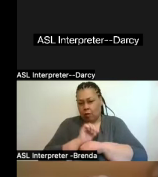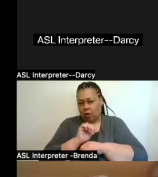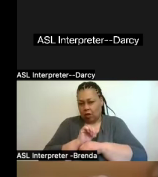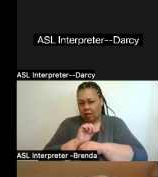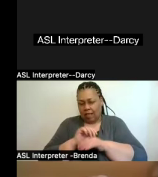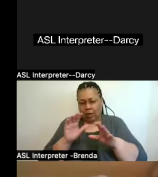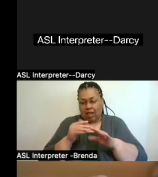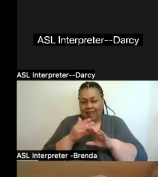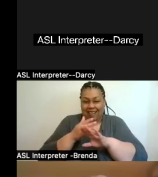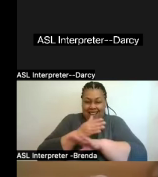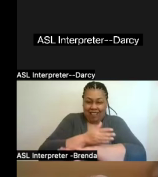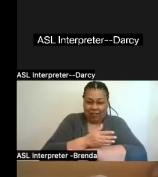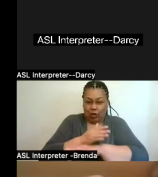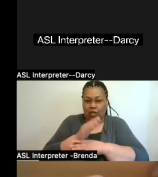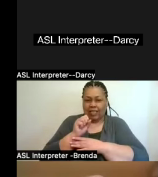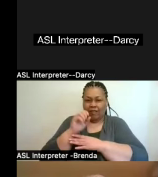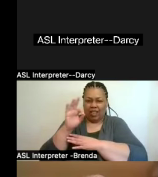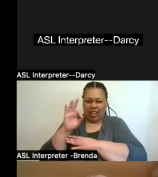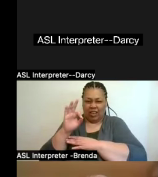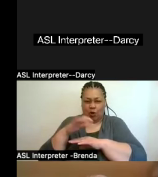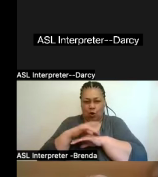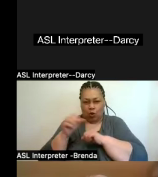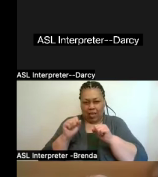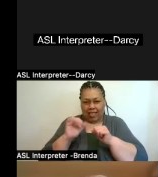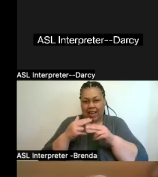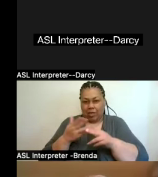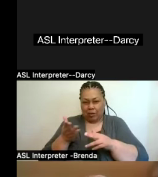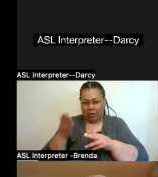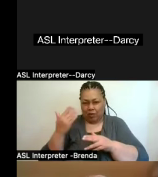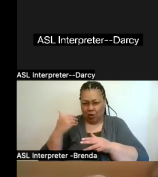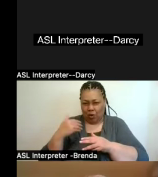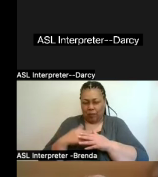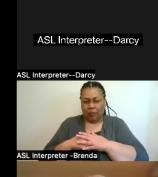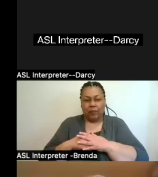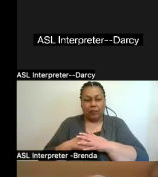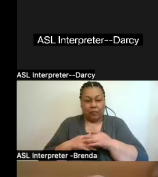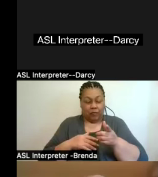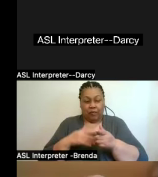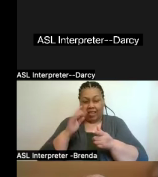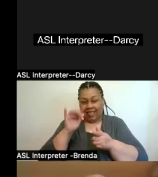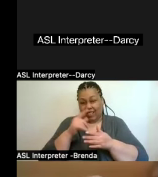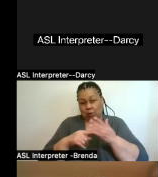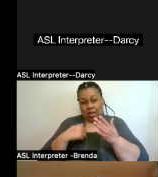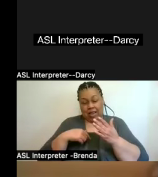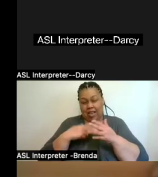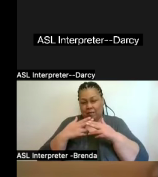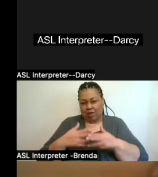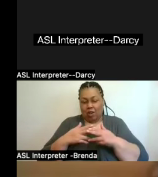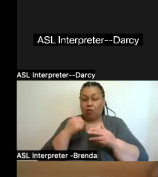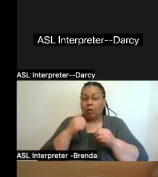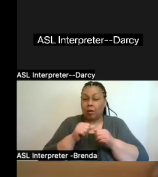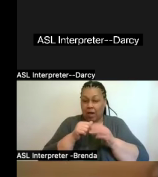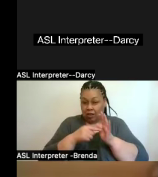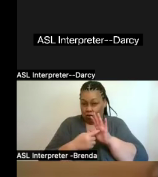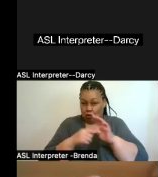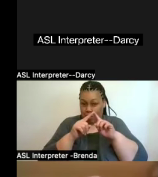done after the San Fernando earthquake that I mentioned earlier. And this is where I want to refer to, remember the map I showed you, that